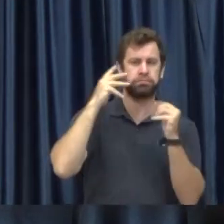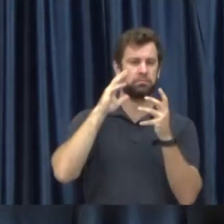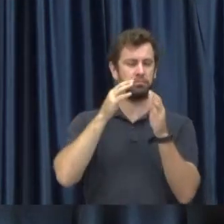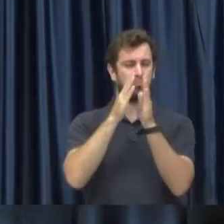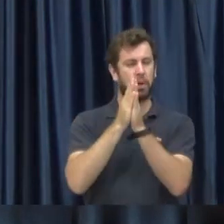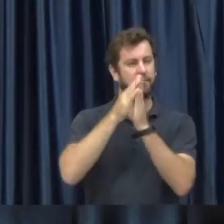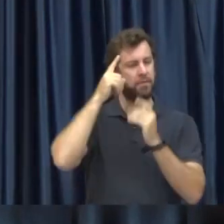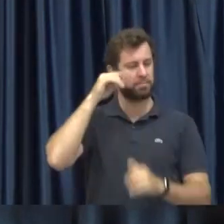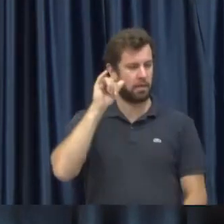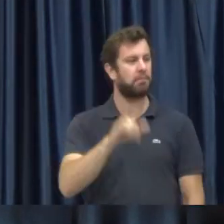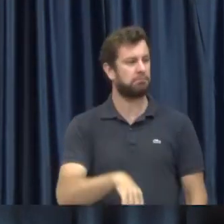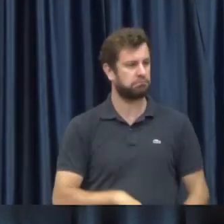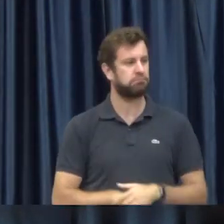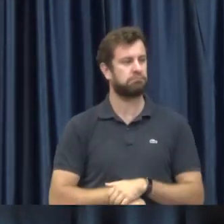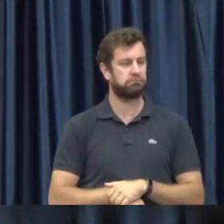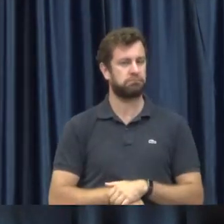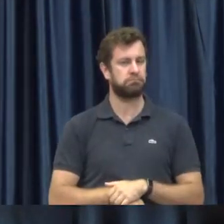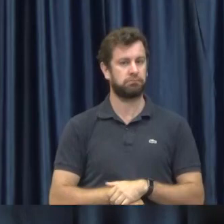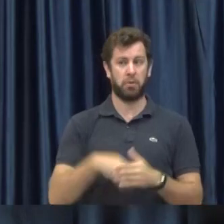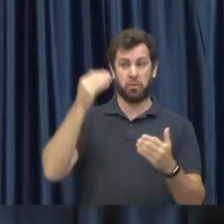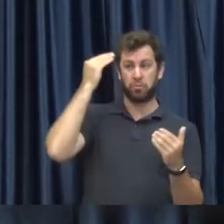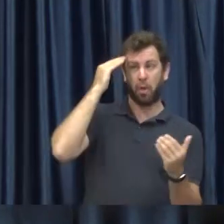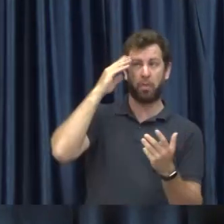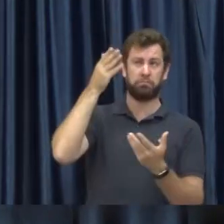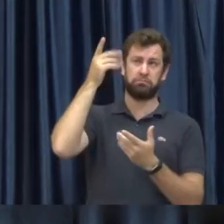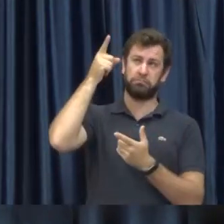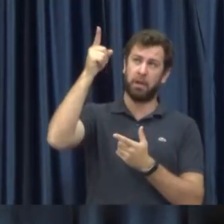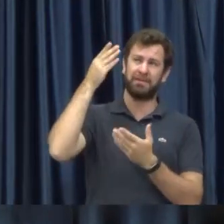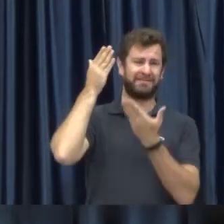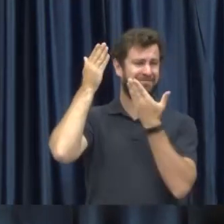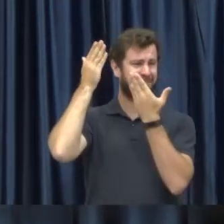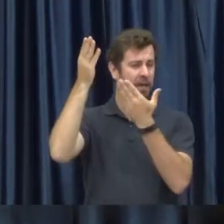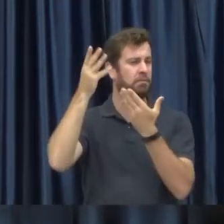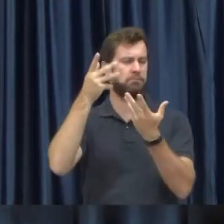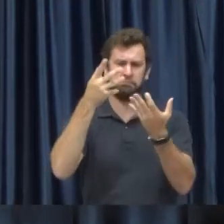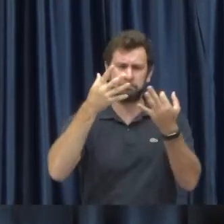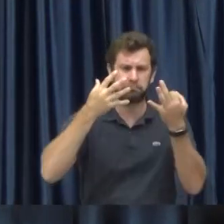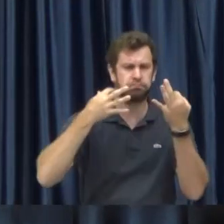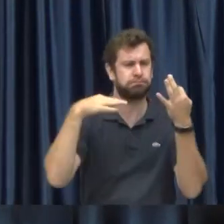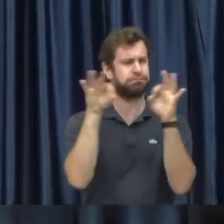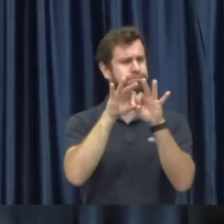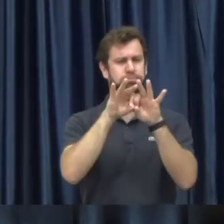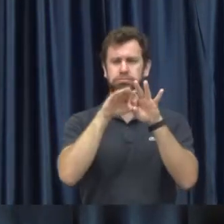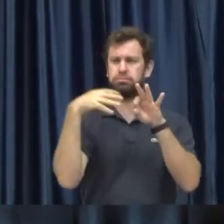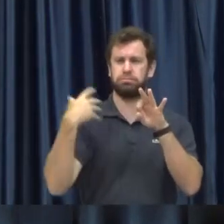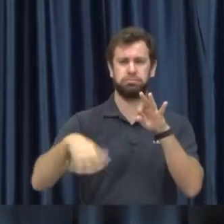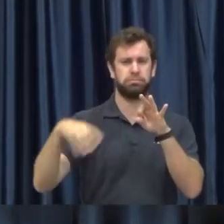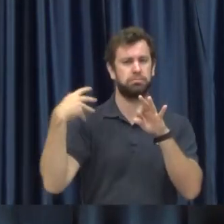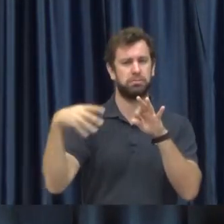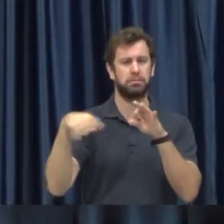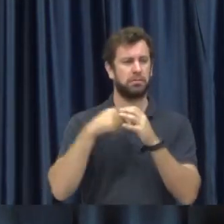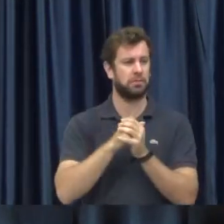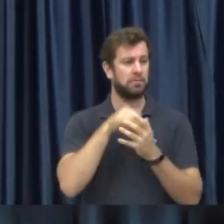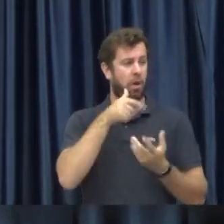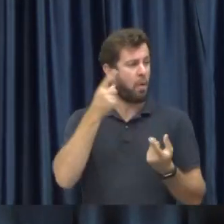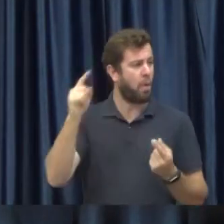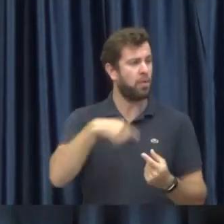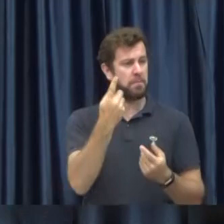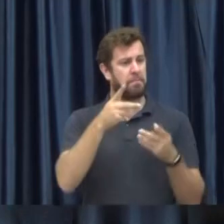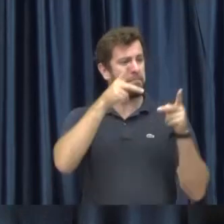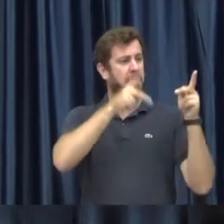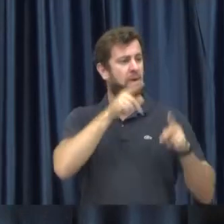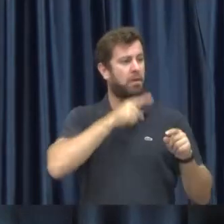is of vital importance, not only to every person, but to